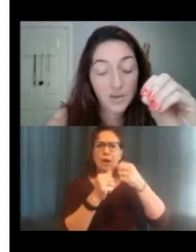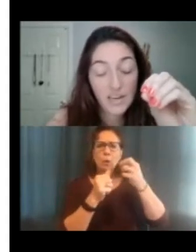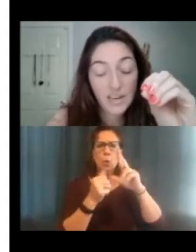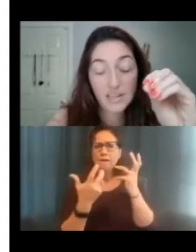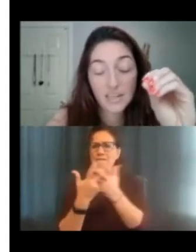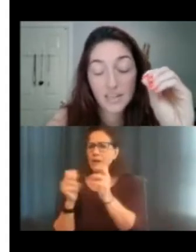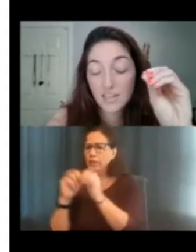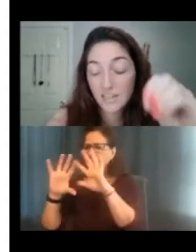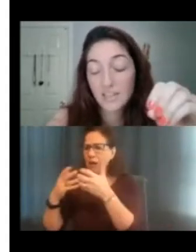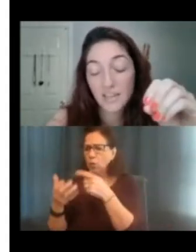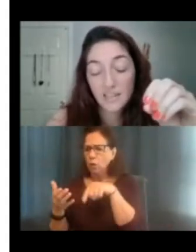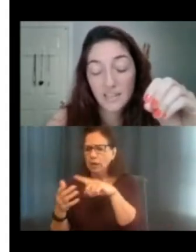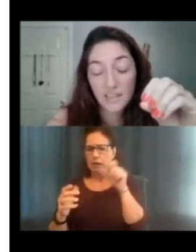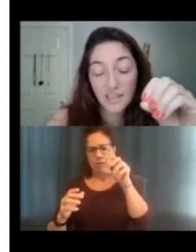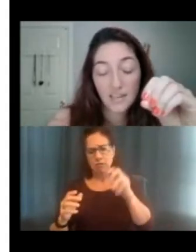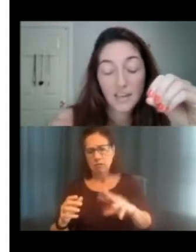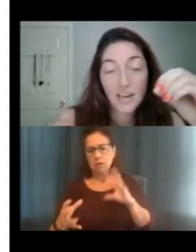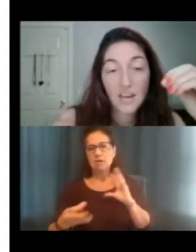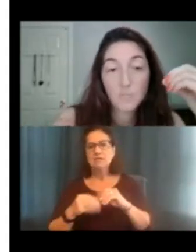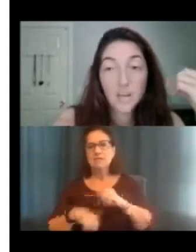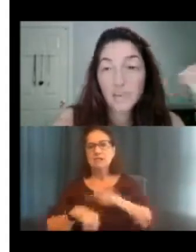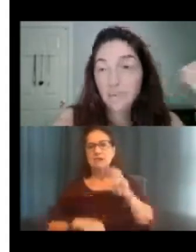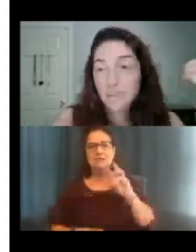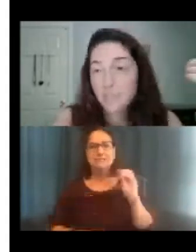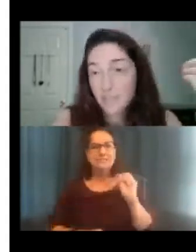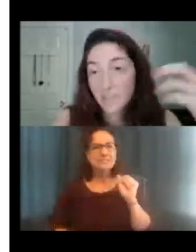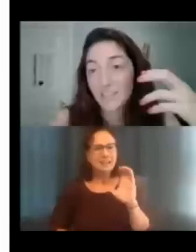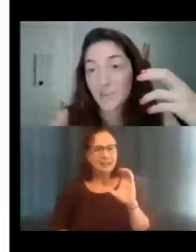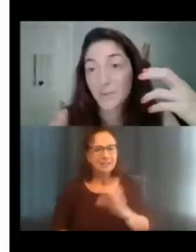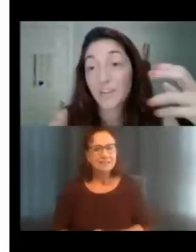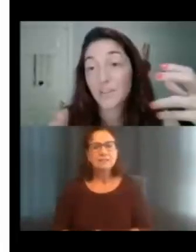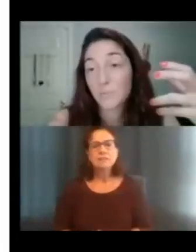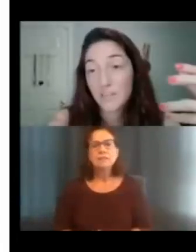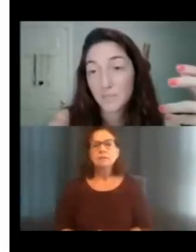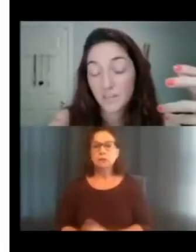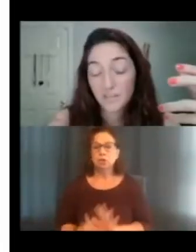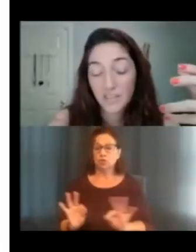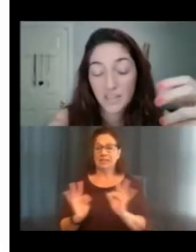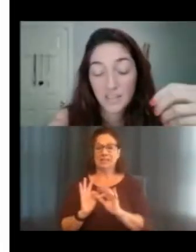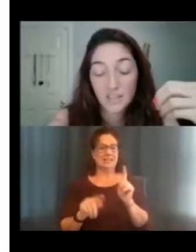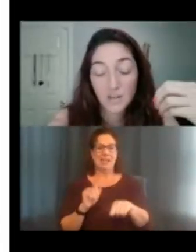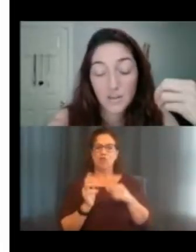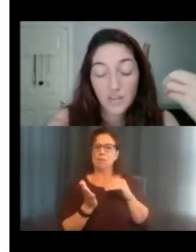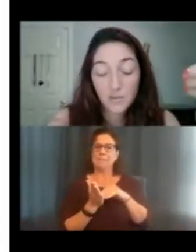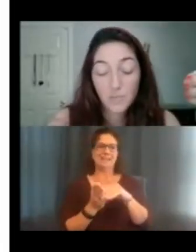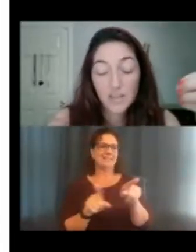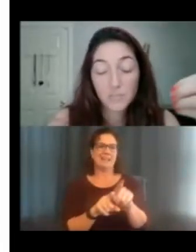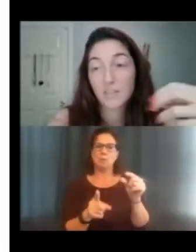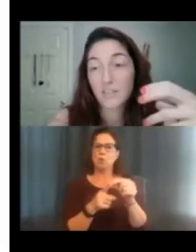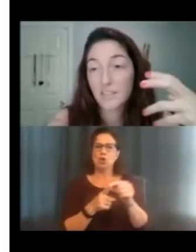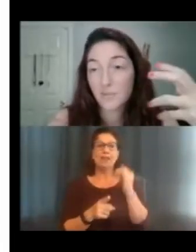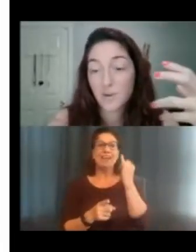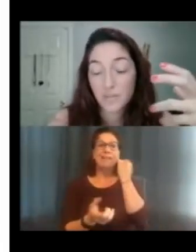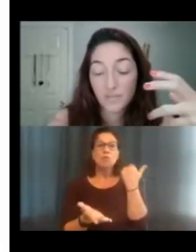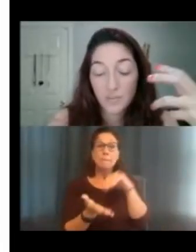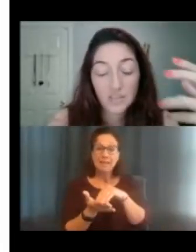certain category in 60 seconds. And critically, participants are told not to repeat themselves. So if they do repeat